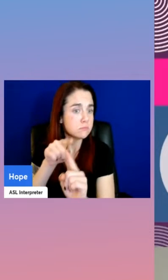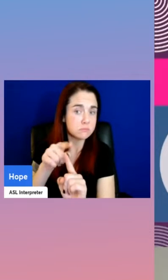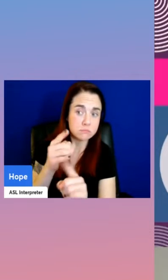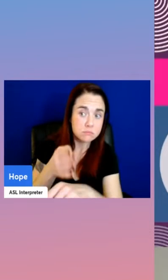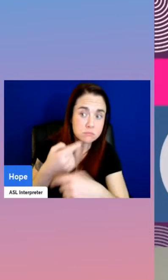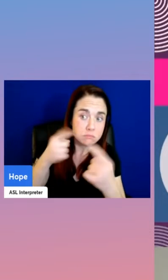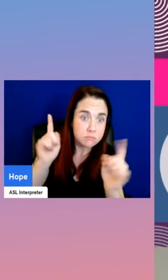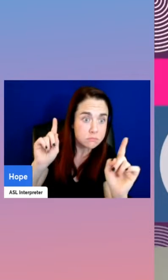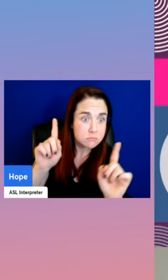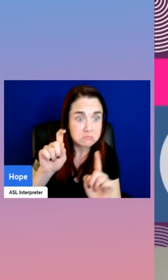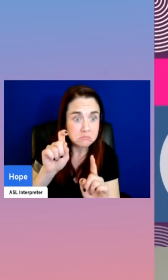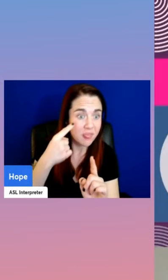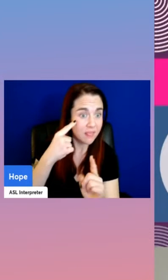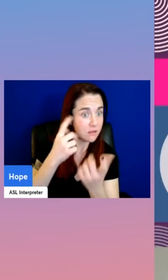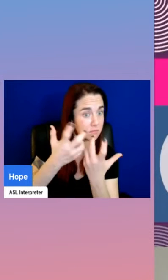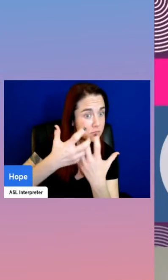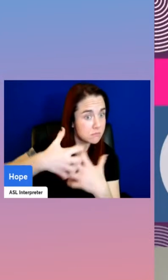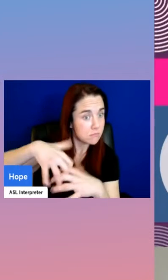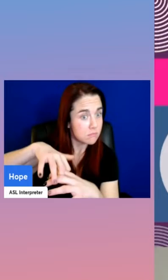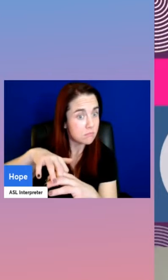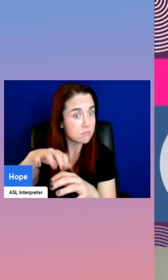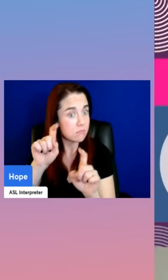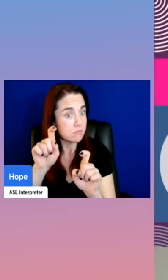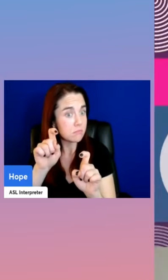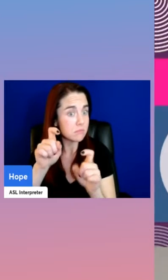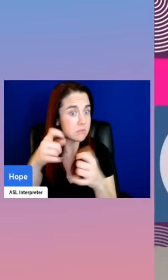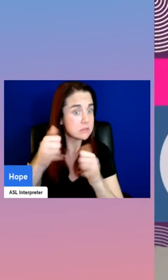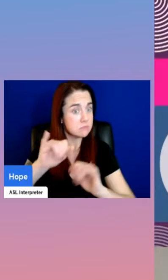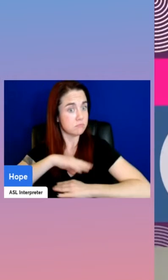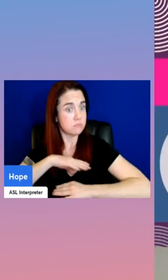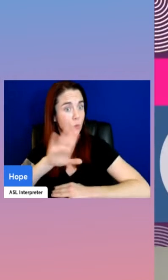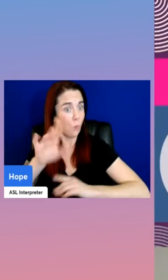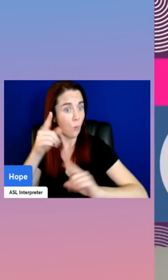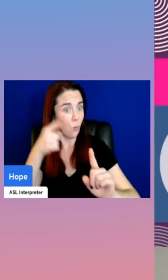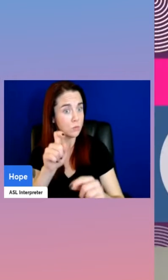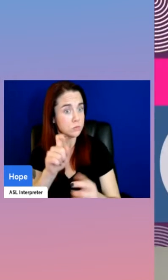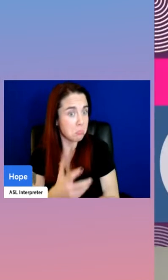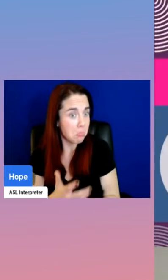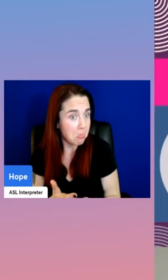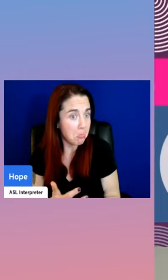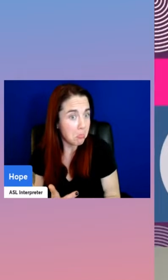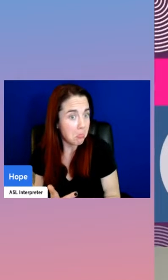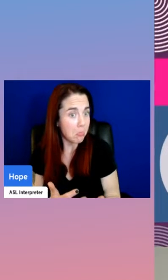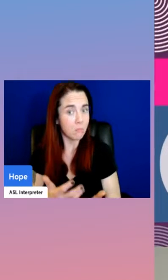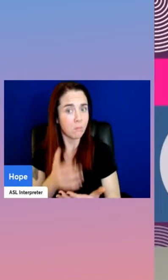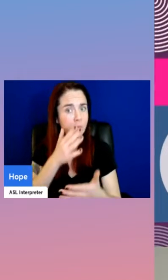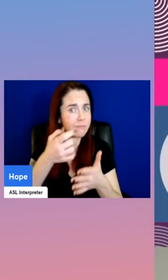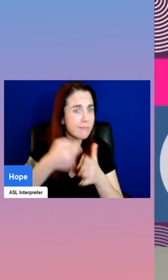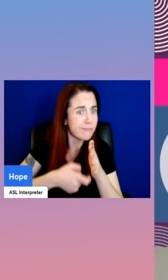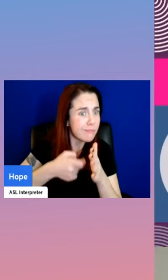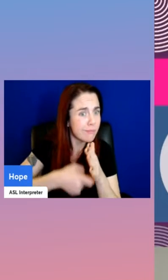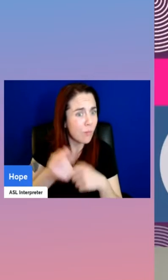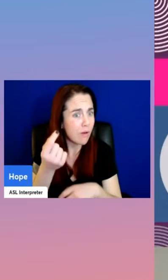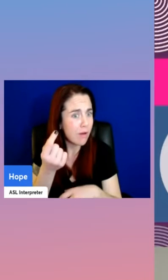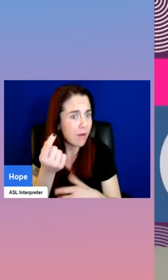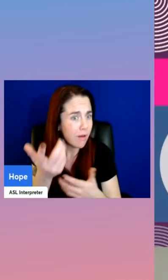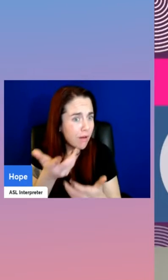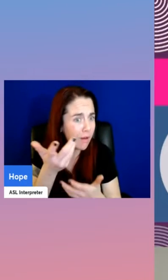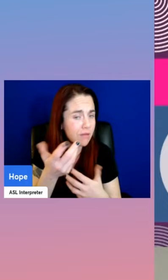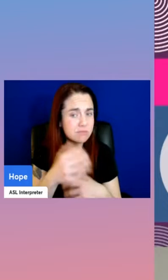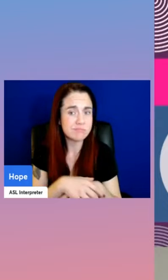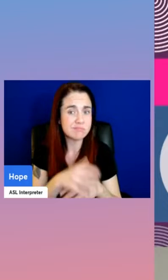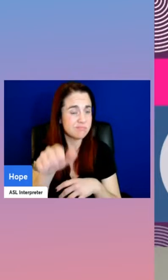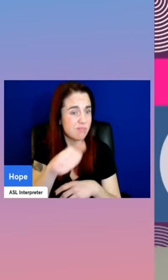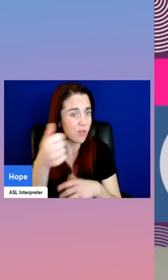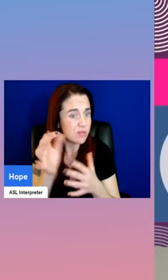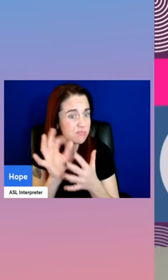perform nicely? Would they be able to still meet the goals? What kind of overhead would be requiring? Are there any